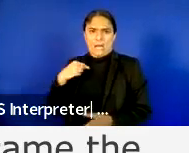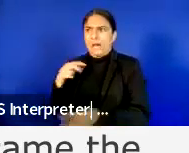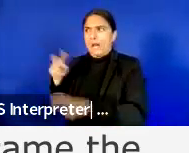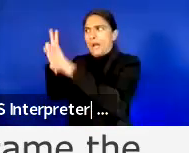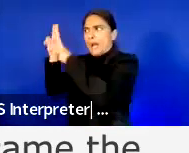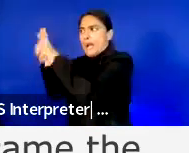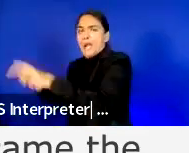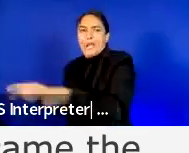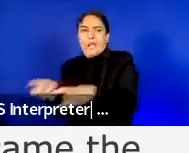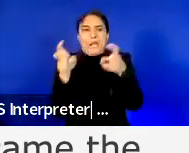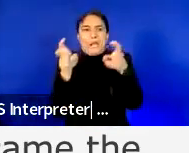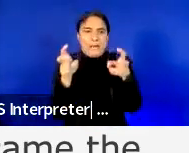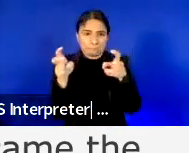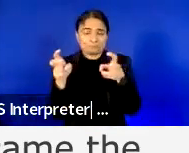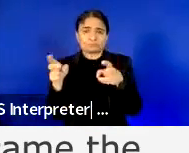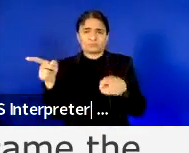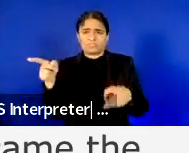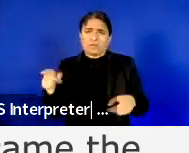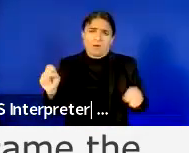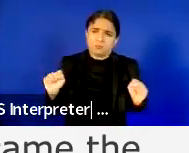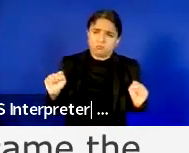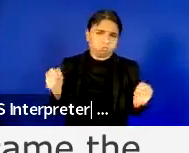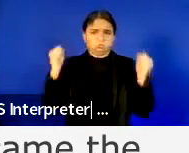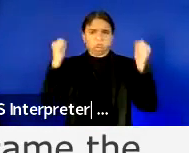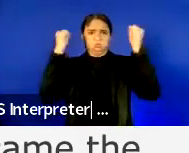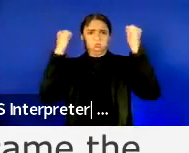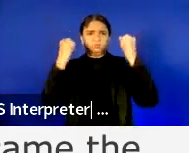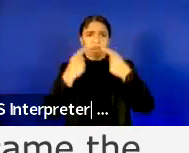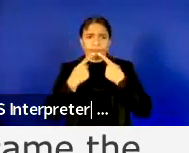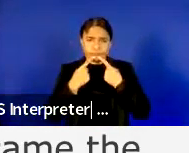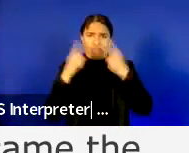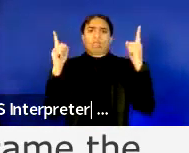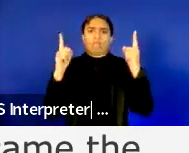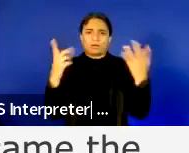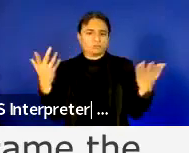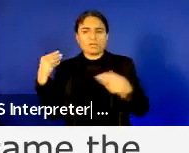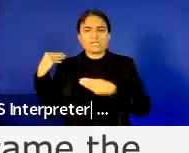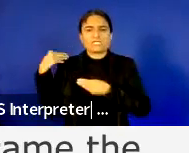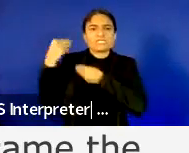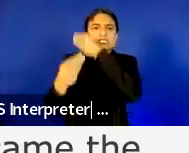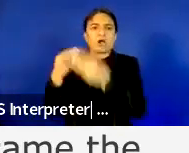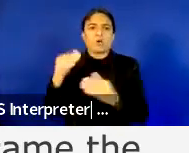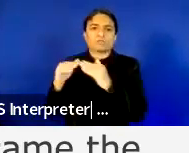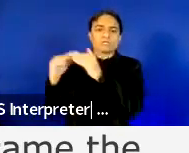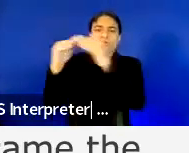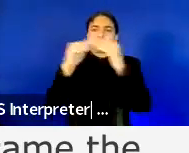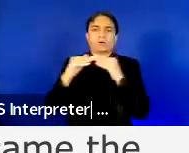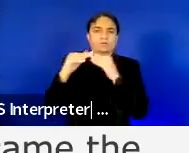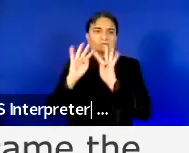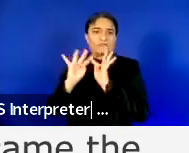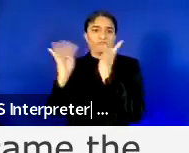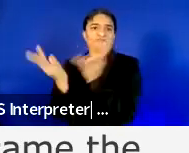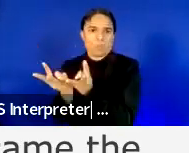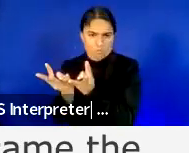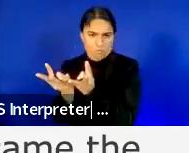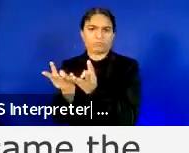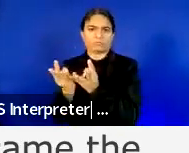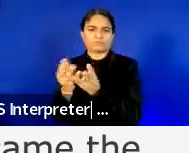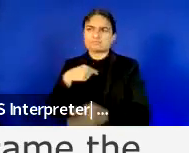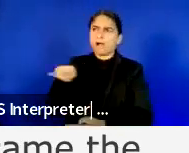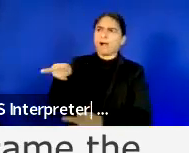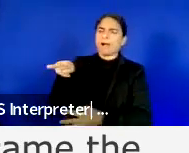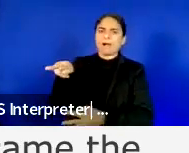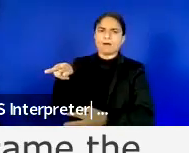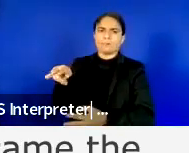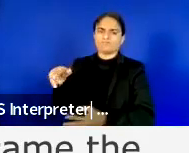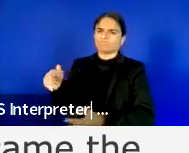came our determination to act, and that action resulted to the Feminist Accessibility Protocol and the Inclusive Generation